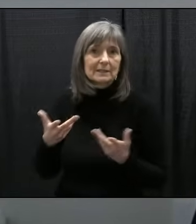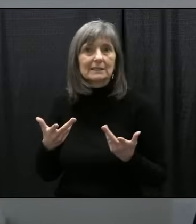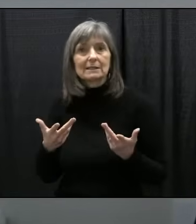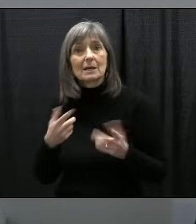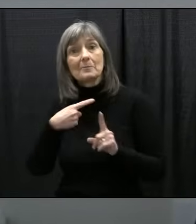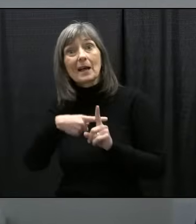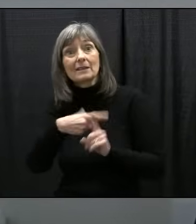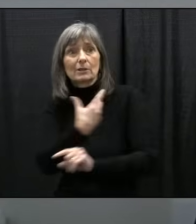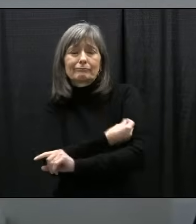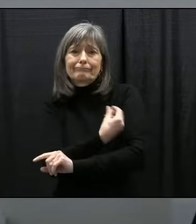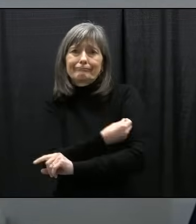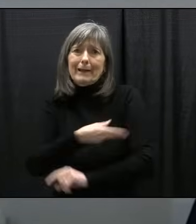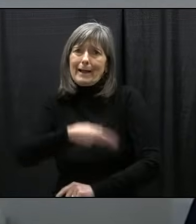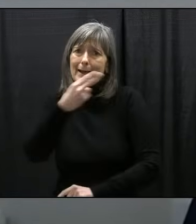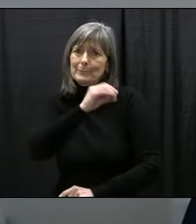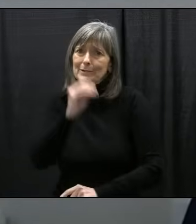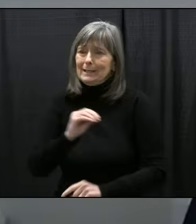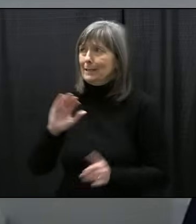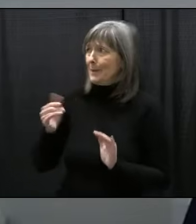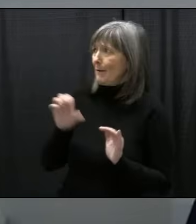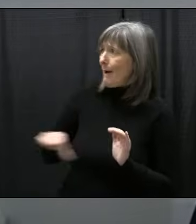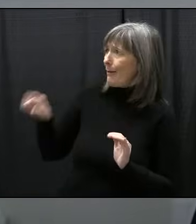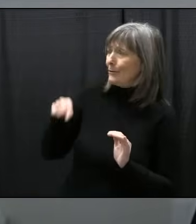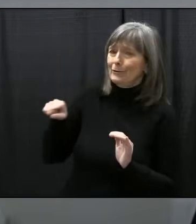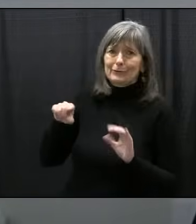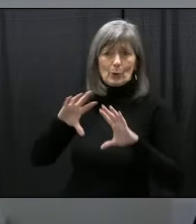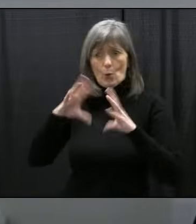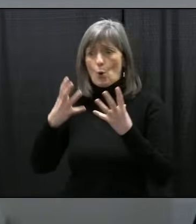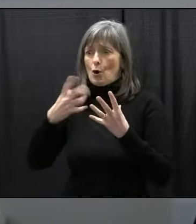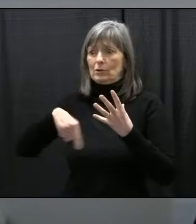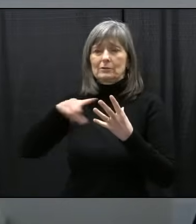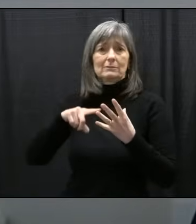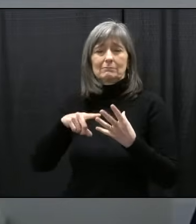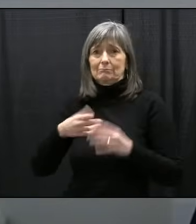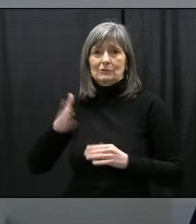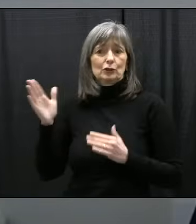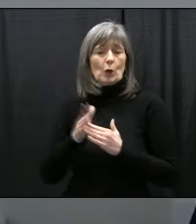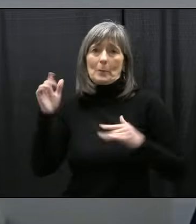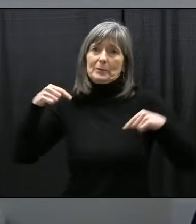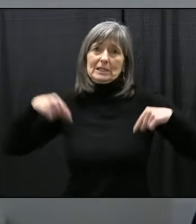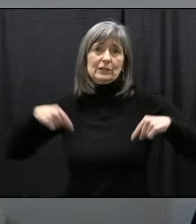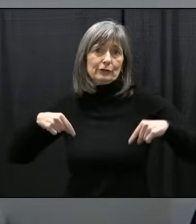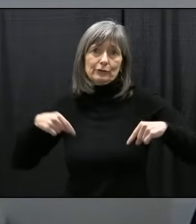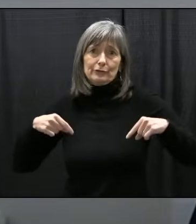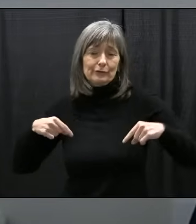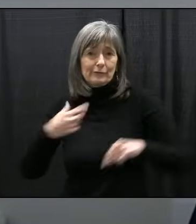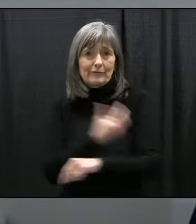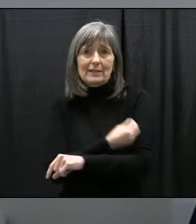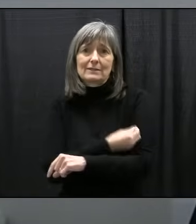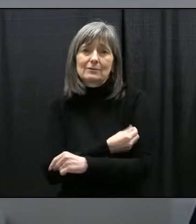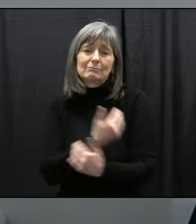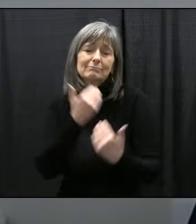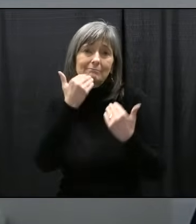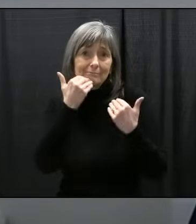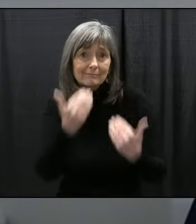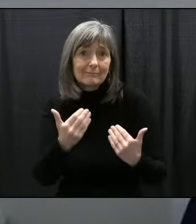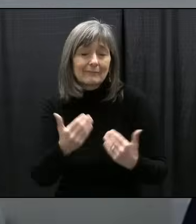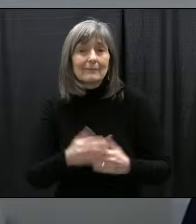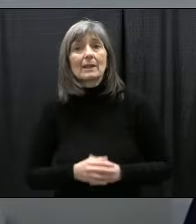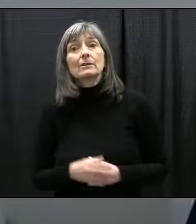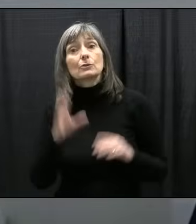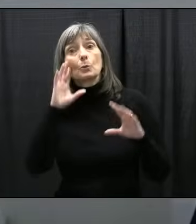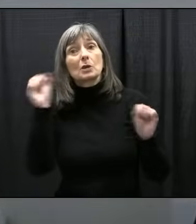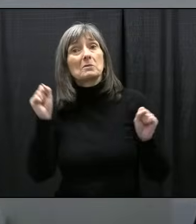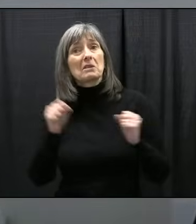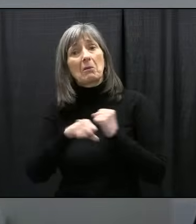stellar vaccination rates compared with any place on the globe, for which I thank each and every one of you. So with that, Premier, I don't think